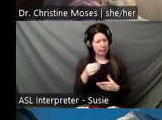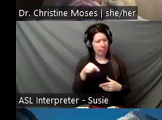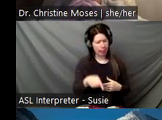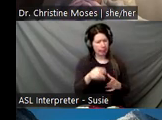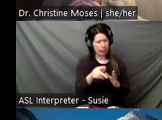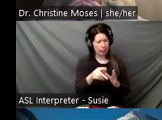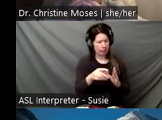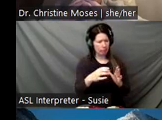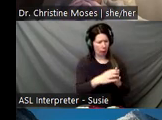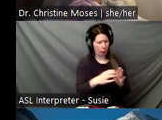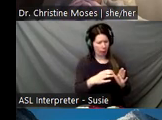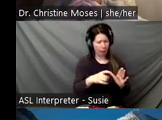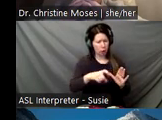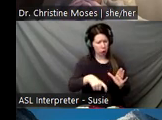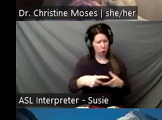could put something about